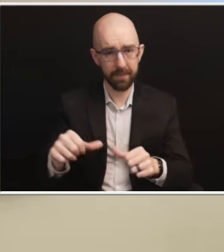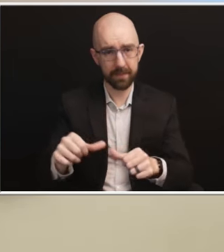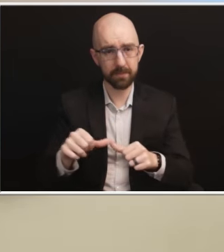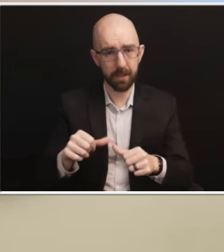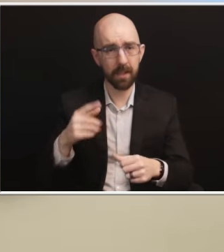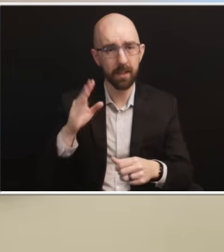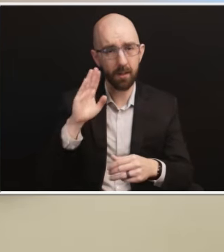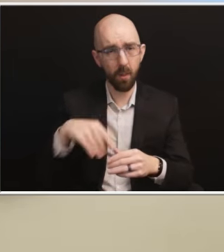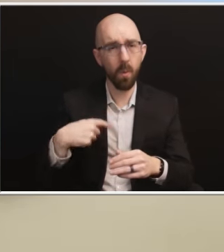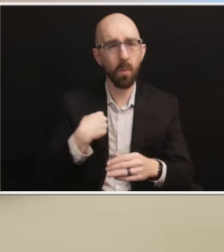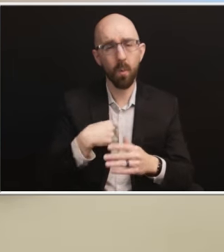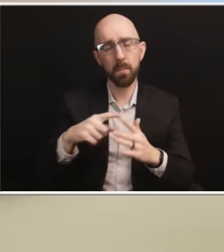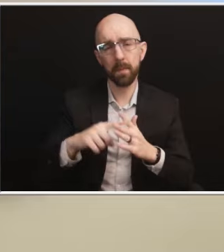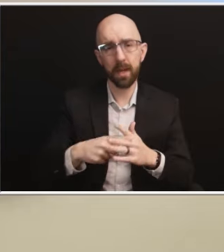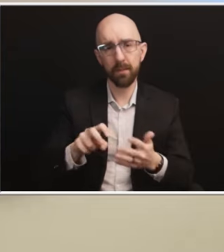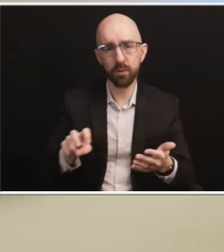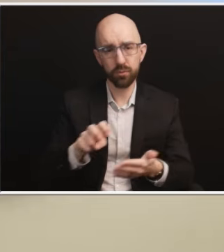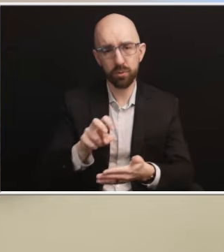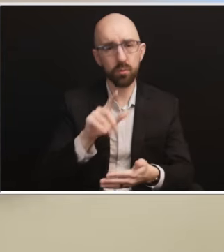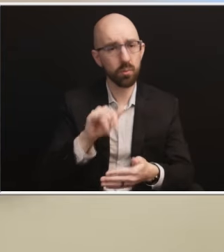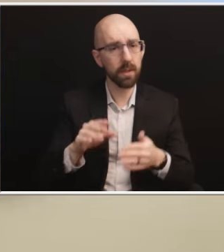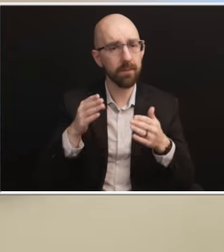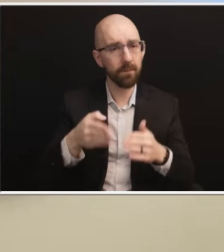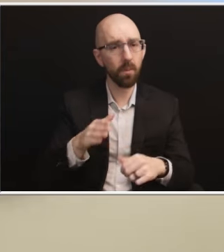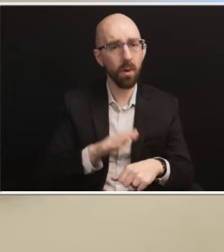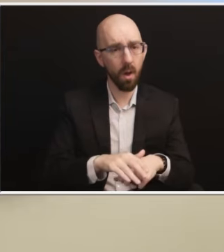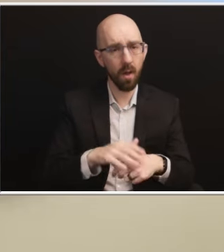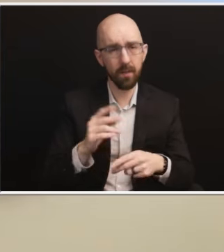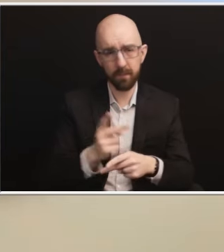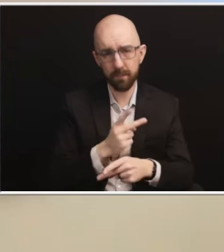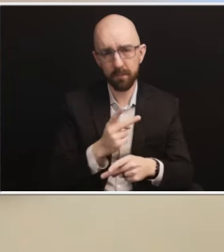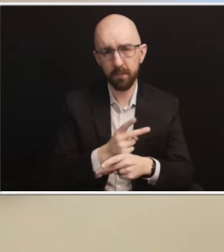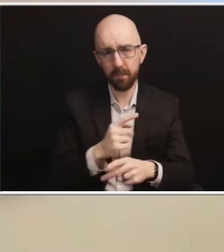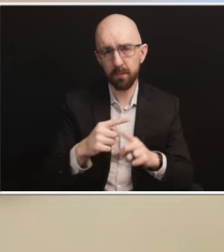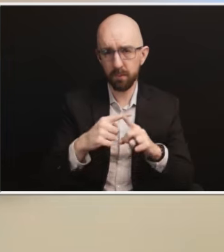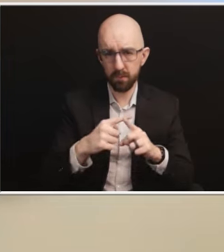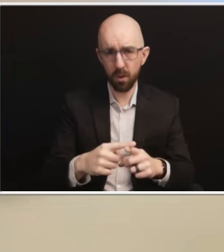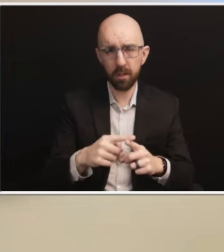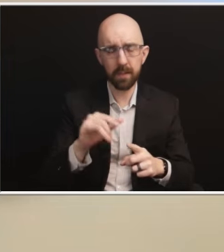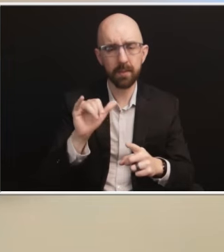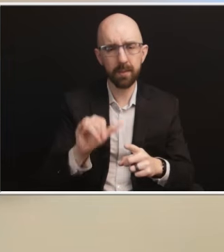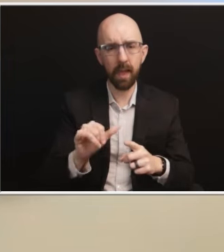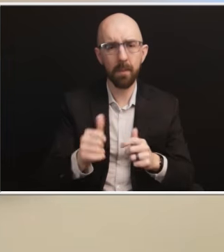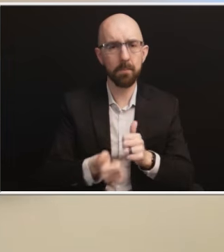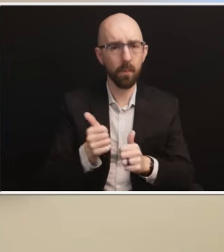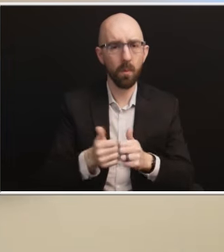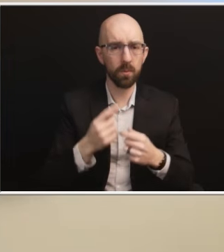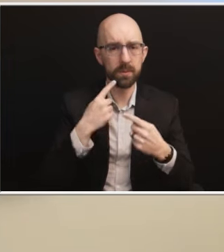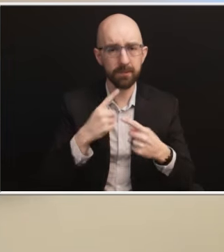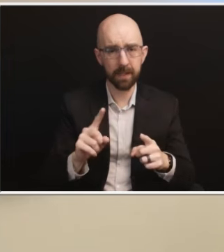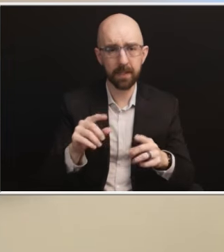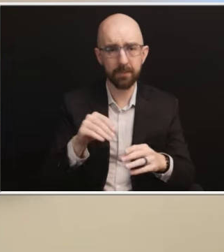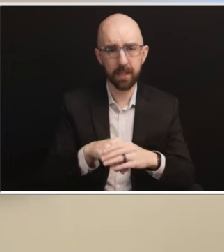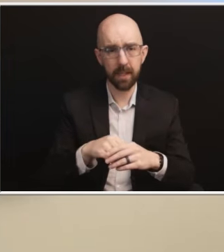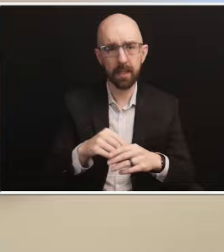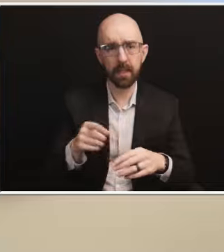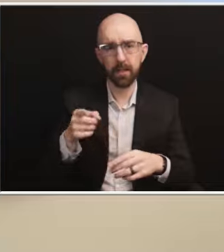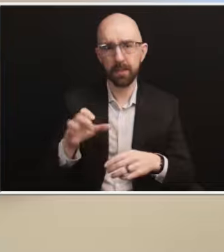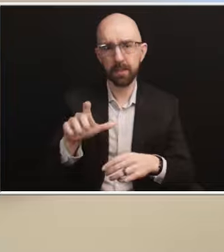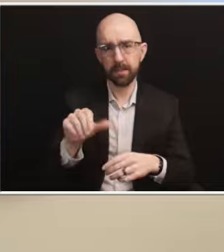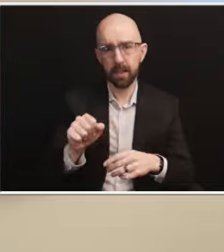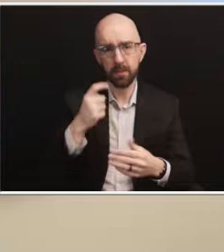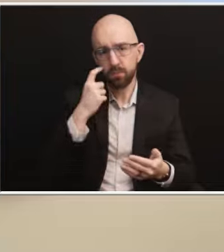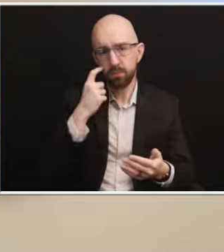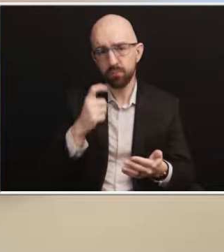journey. We're really focused on figuring out the targets that are the most effective in getting these cells to recognize